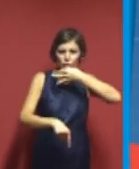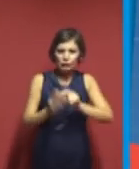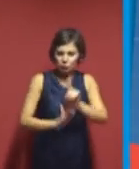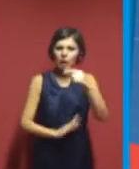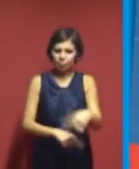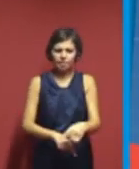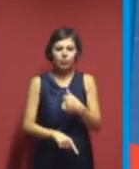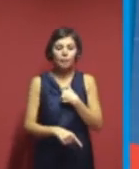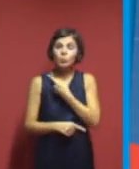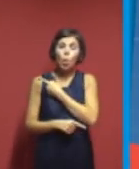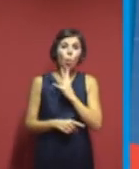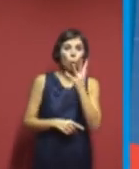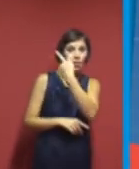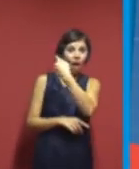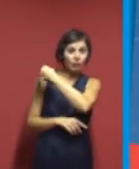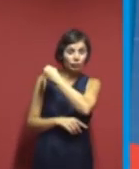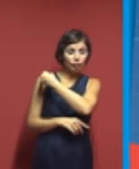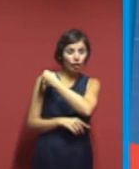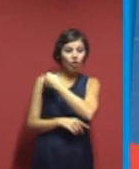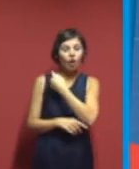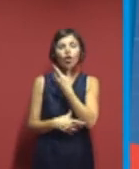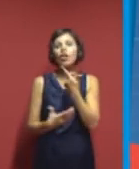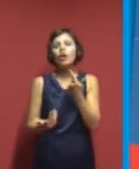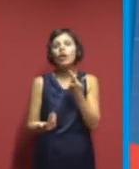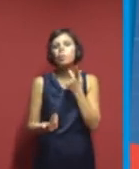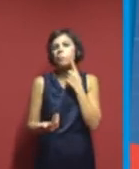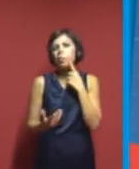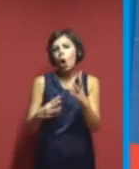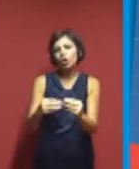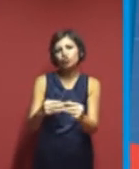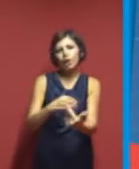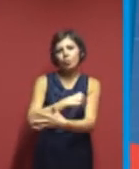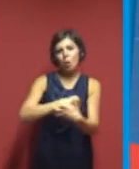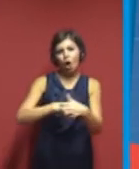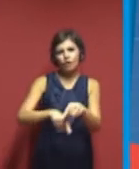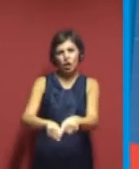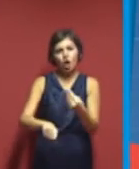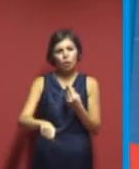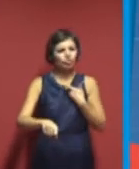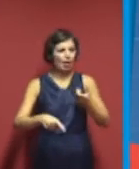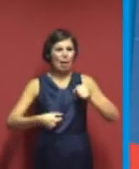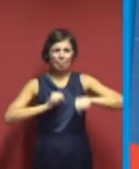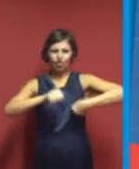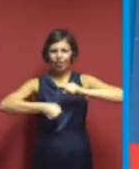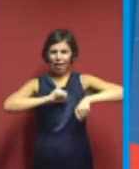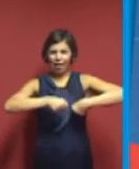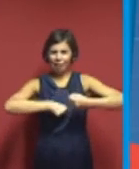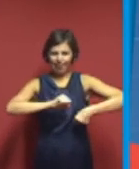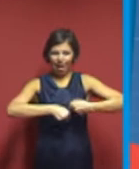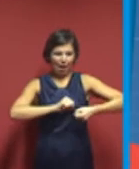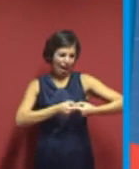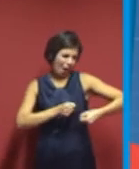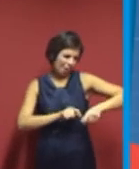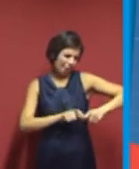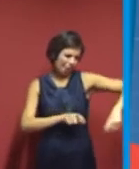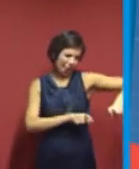which is very common in India. People just steal small bits of metal in order to sell them. So if someone else found this piece of a bicycle and realized, I'll